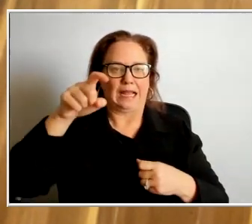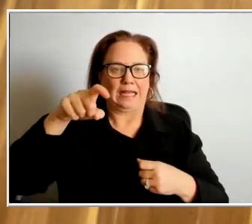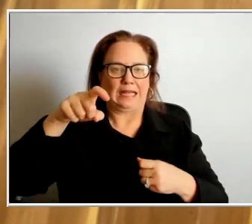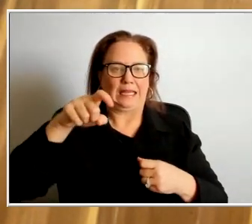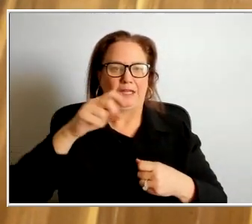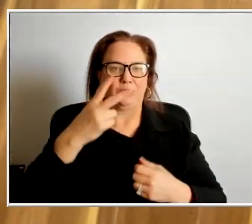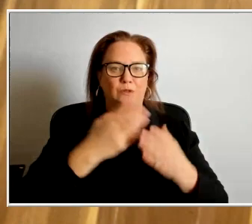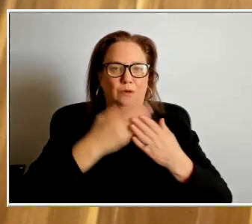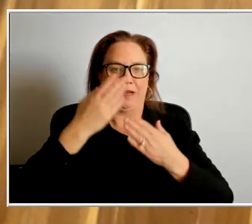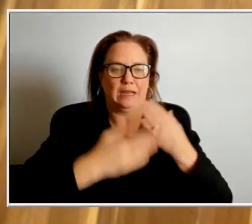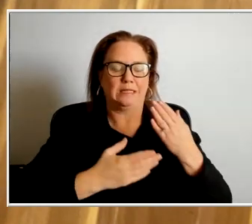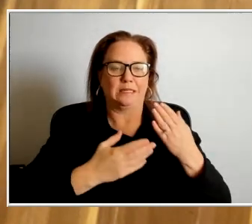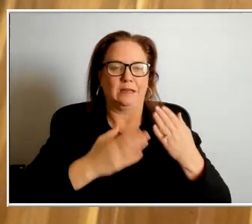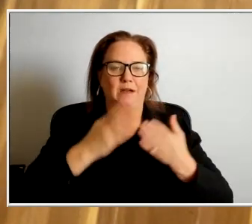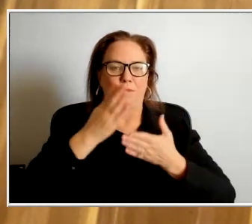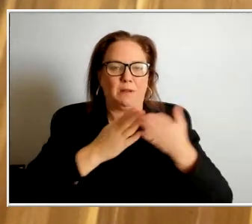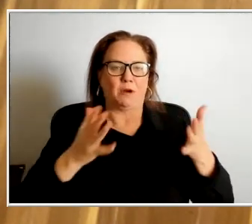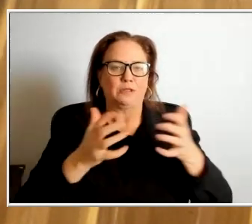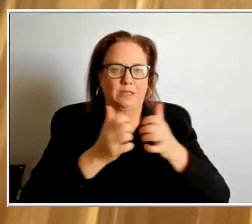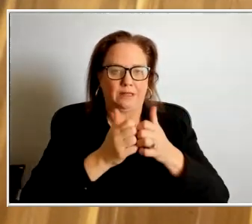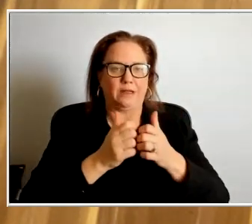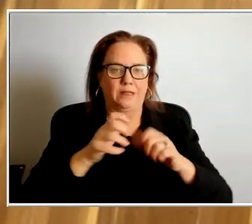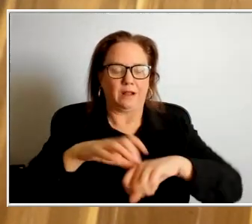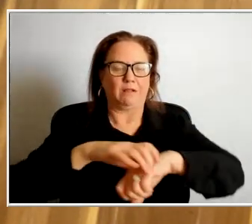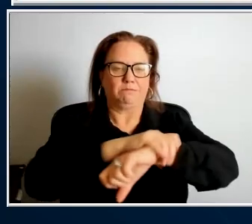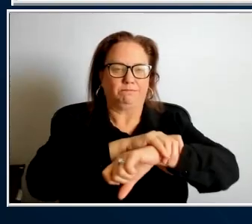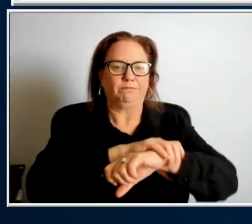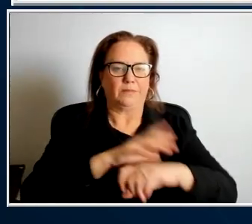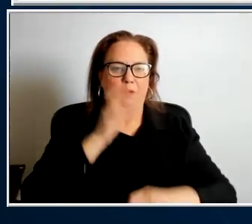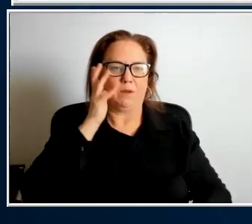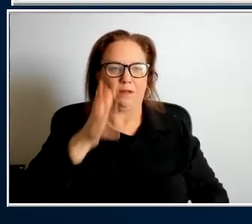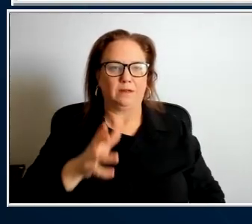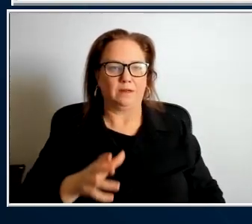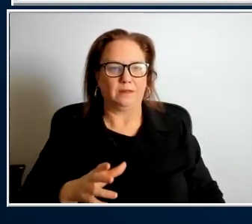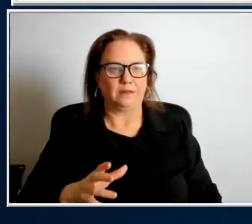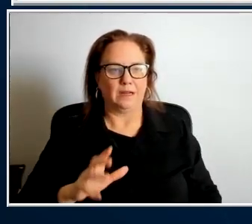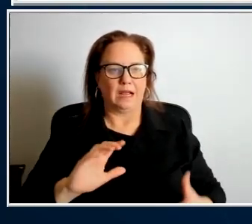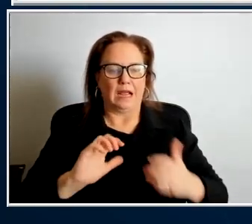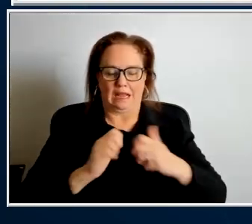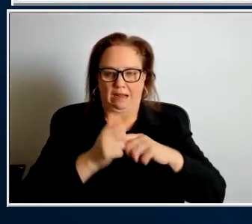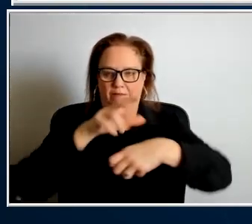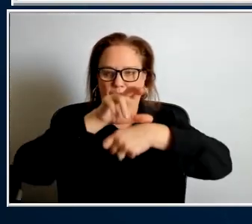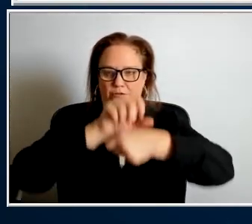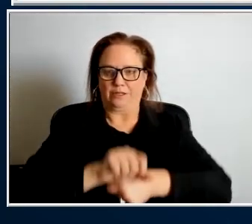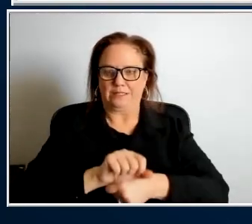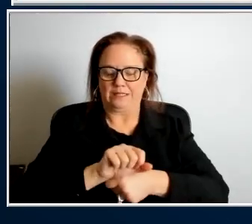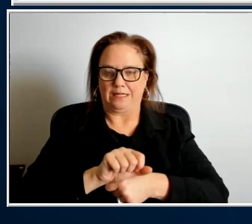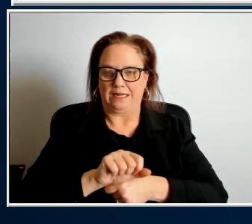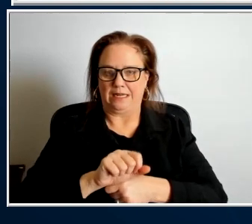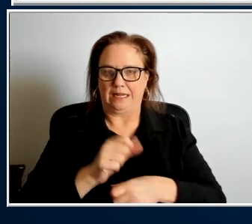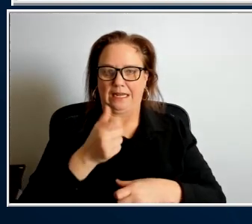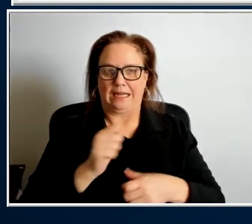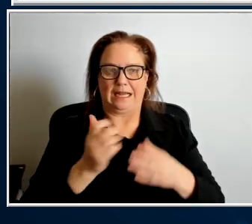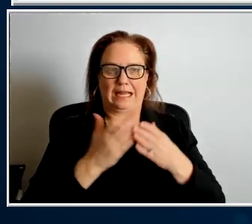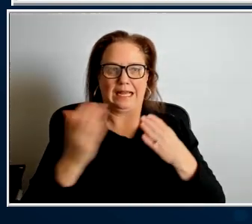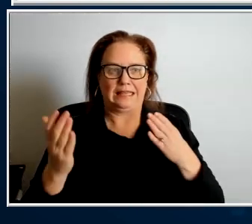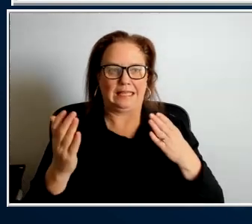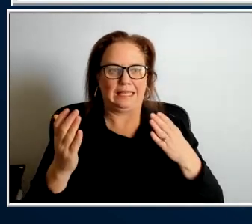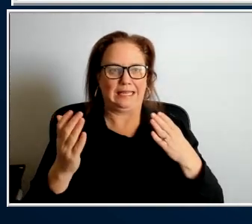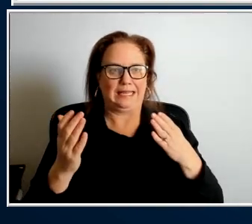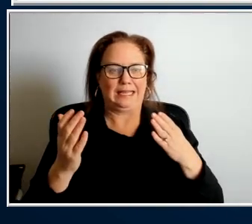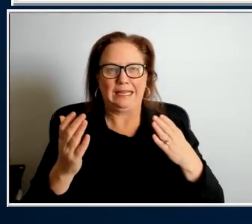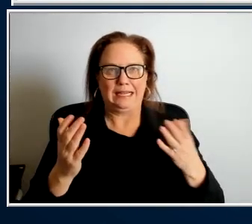two hands because I'm putting parts together, then I'll put it on. So how have you adjusted? I mean, I can't think of anything that would, you've